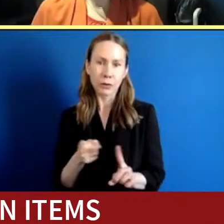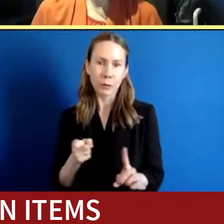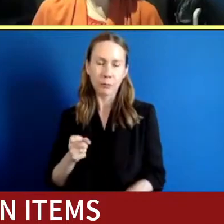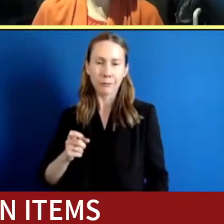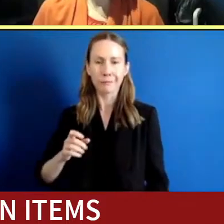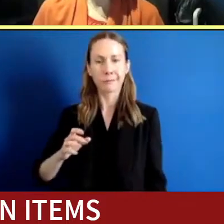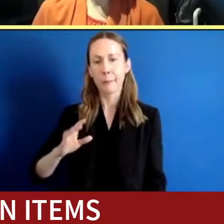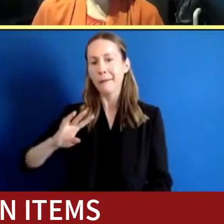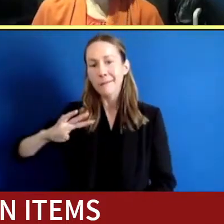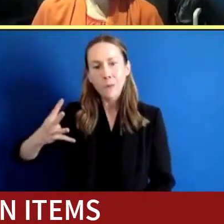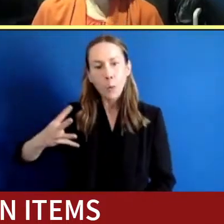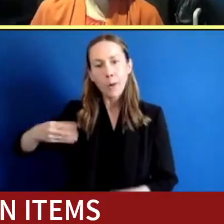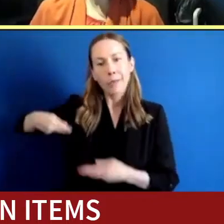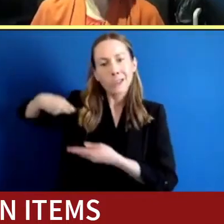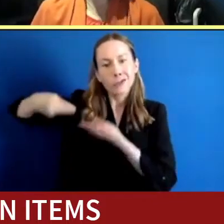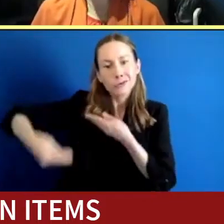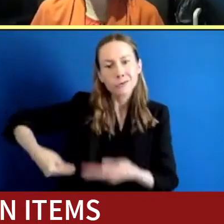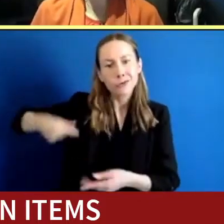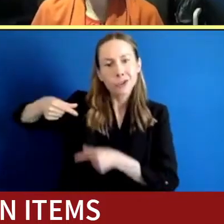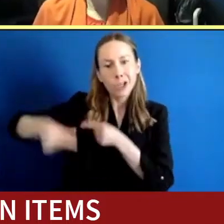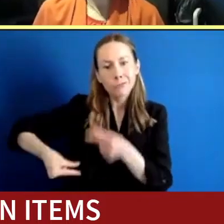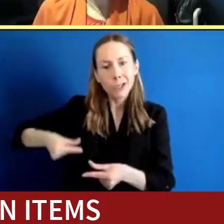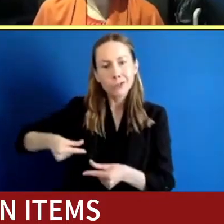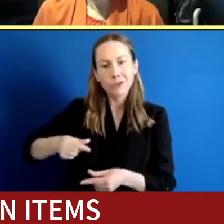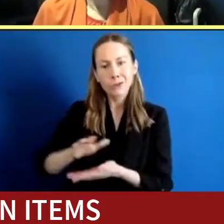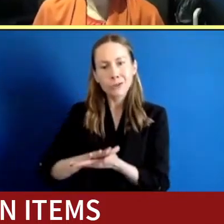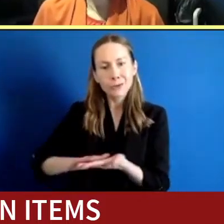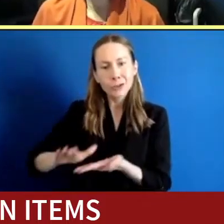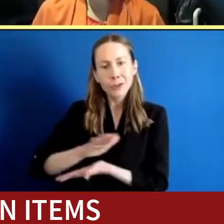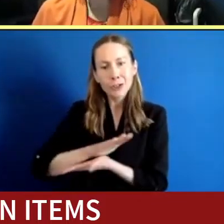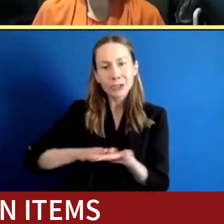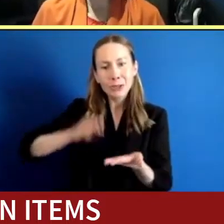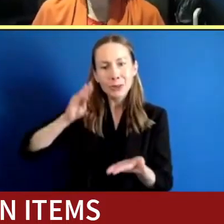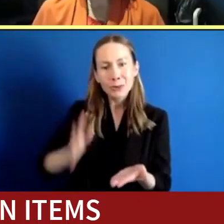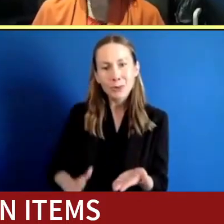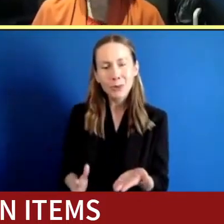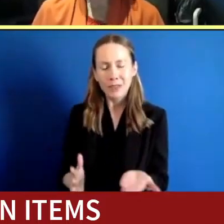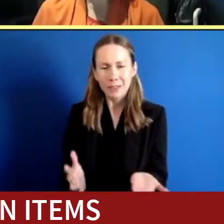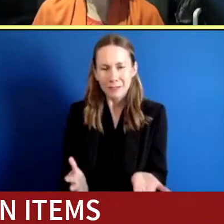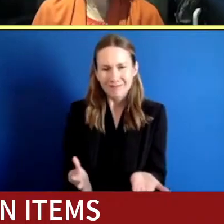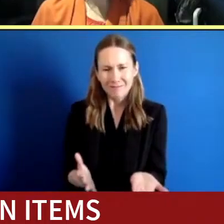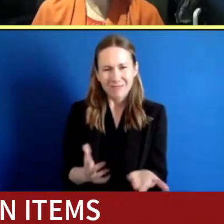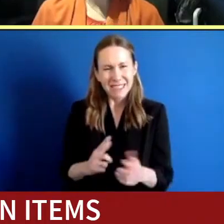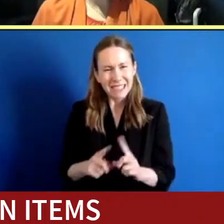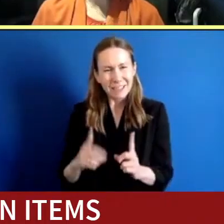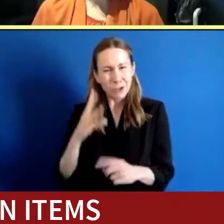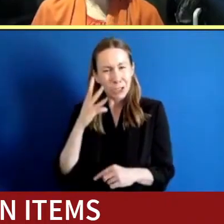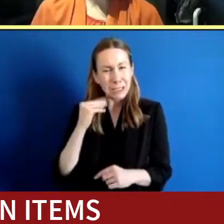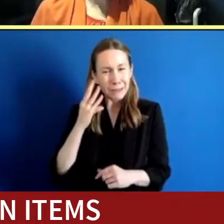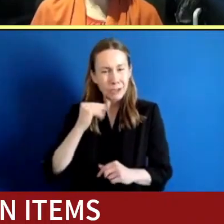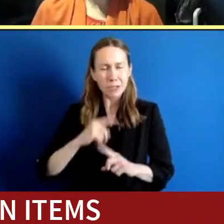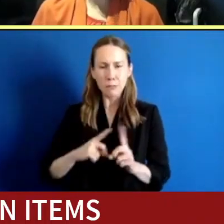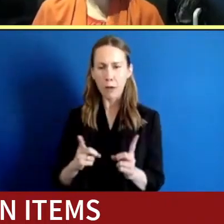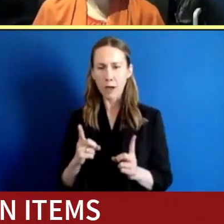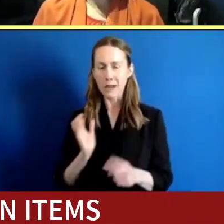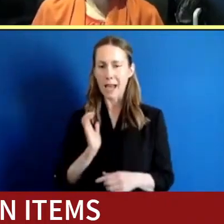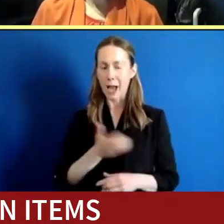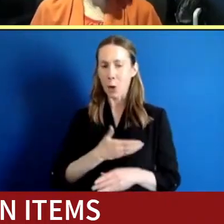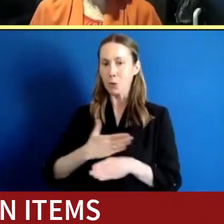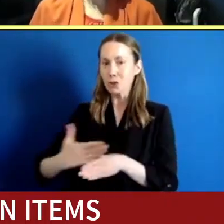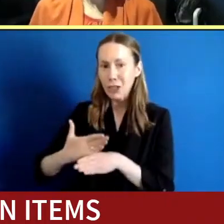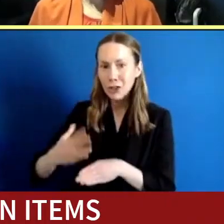university student and different things like that, where we had this incredible shared